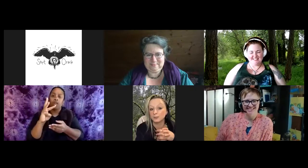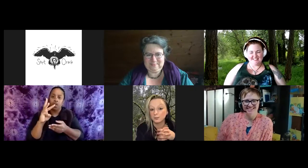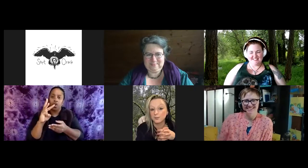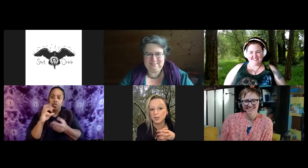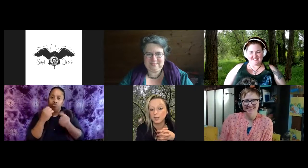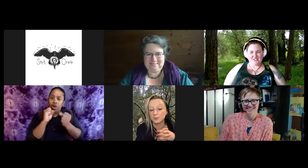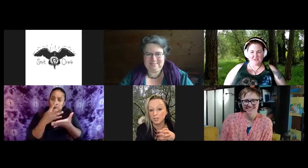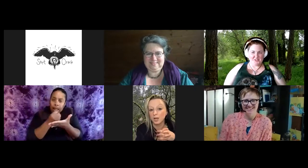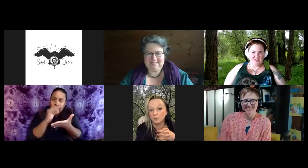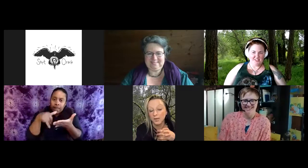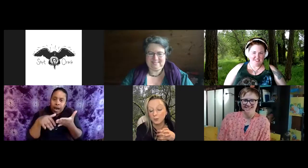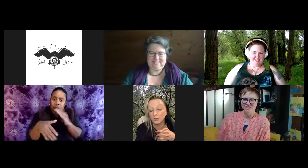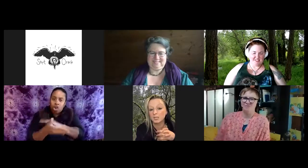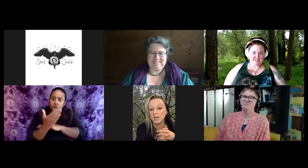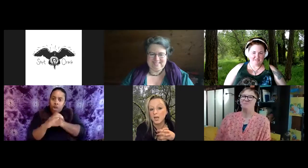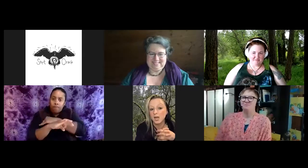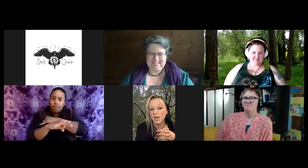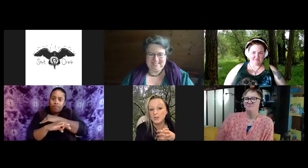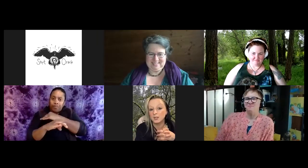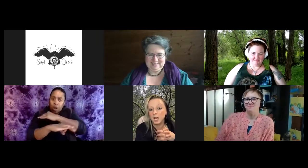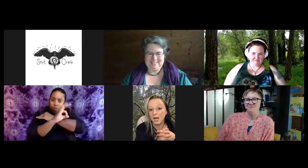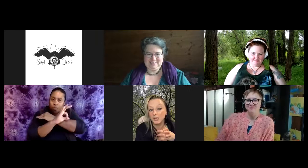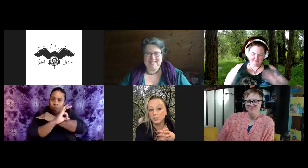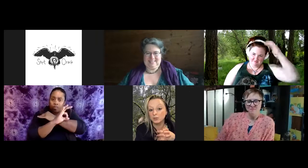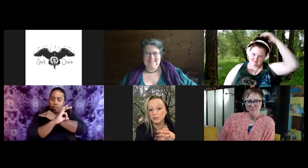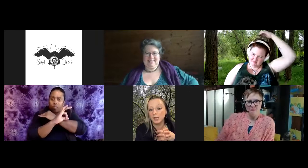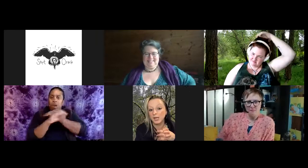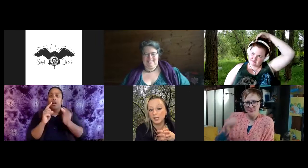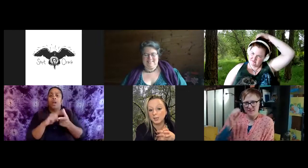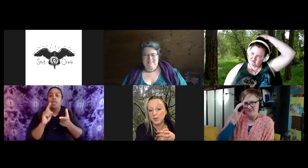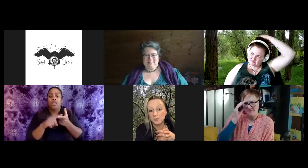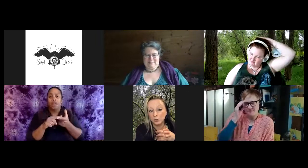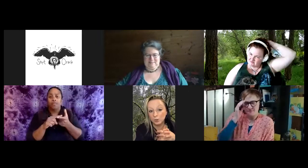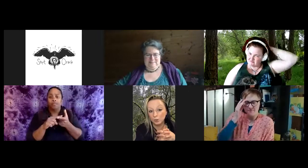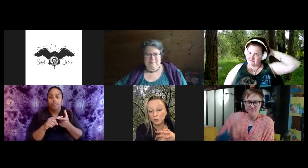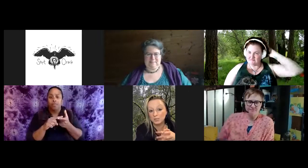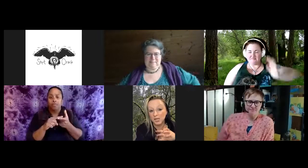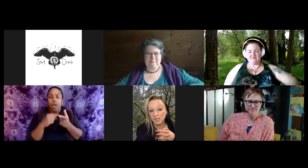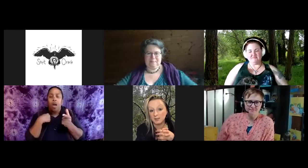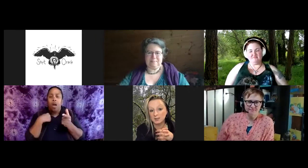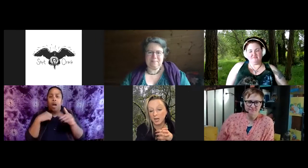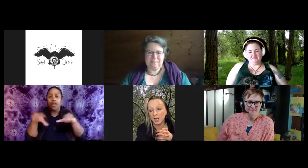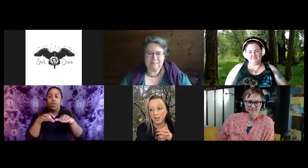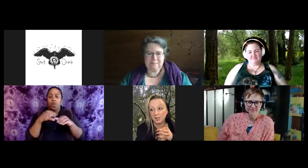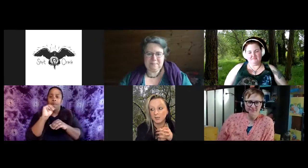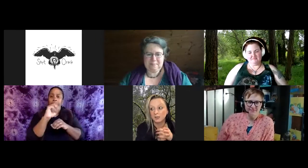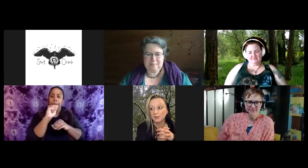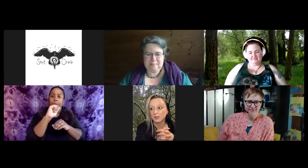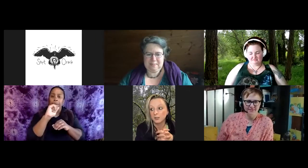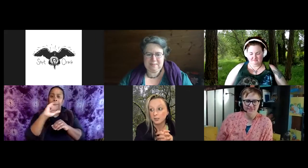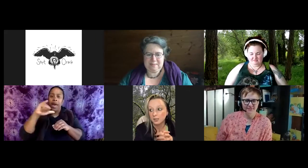early dawn hours. And then I do a maypole dance.